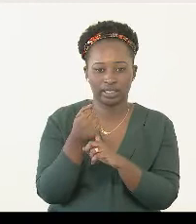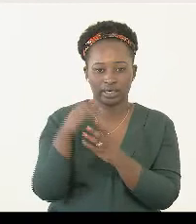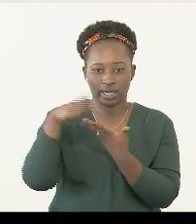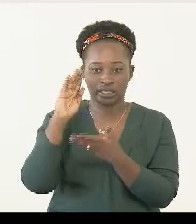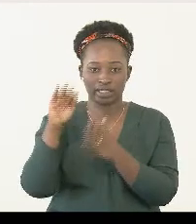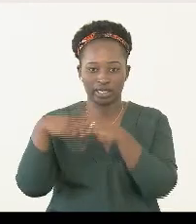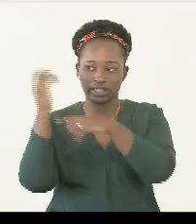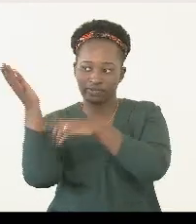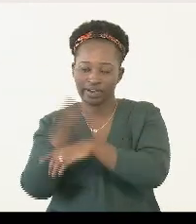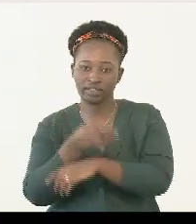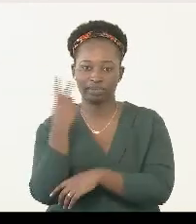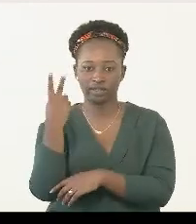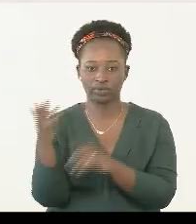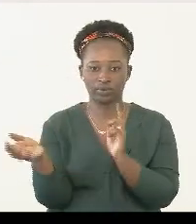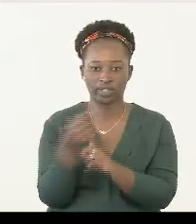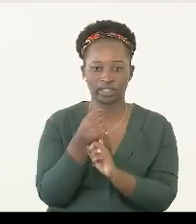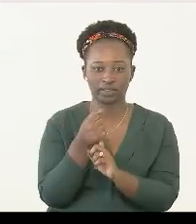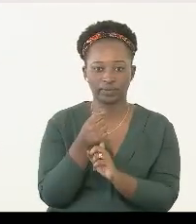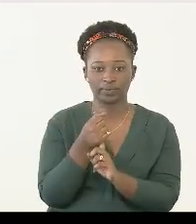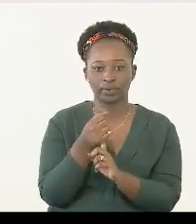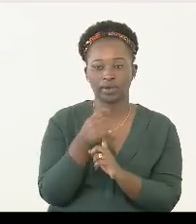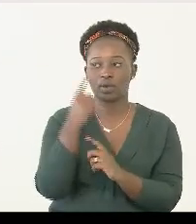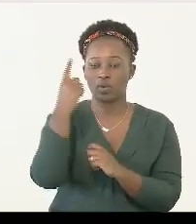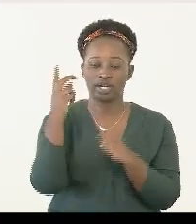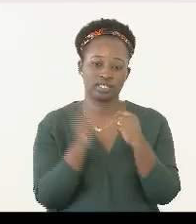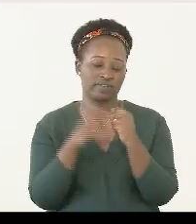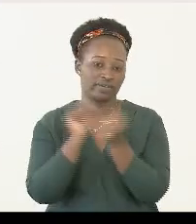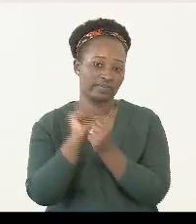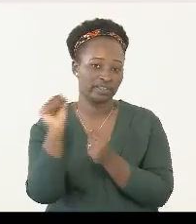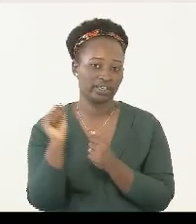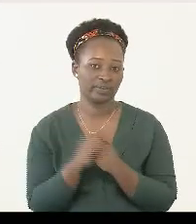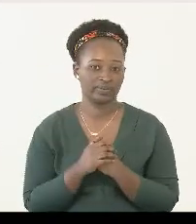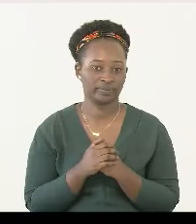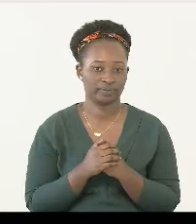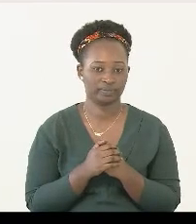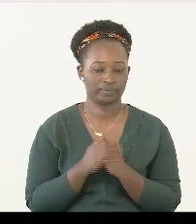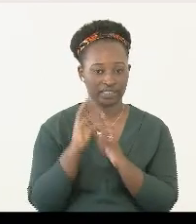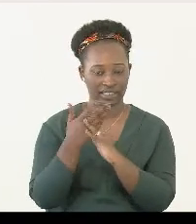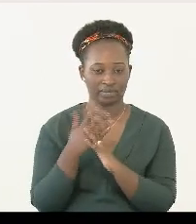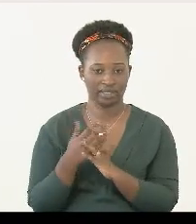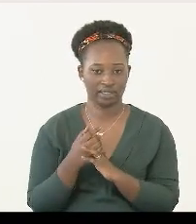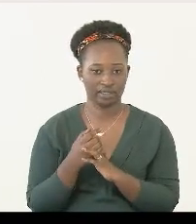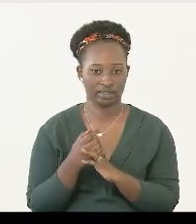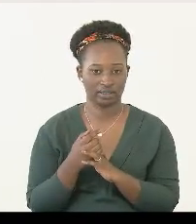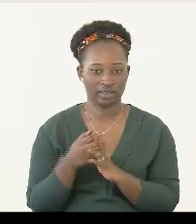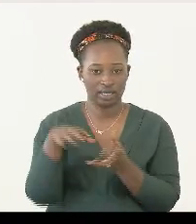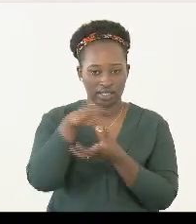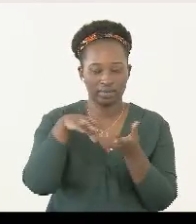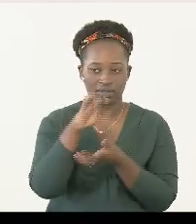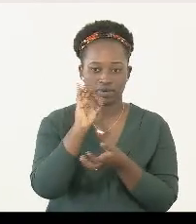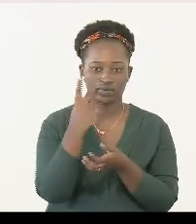then divide by 2 to get the average, the intermediate, the mix of the